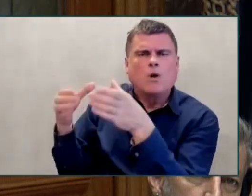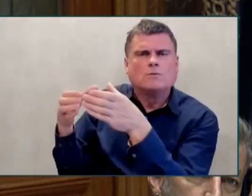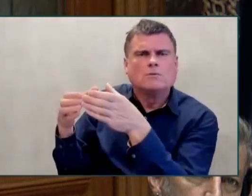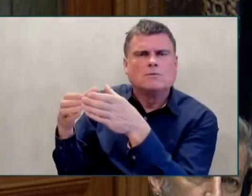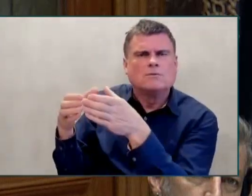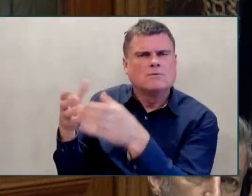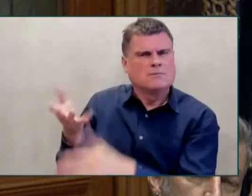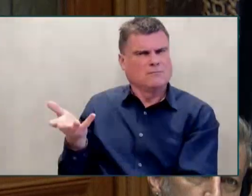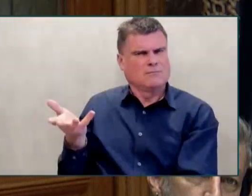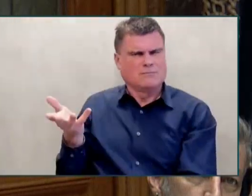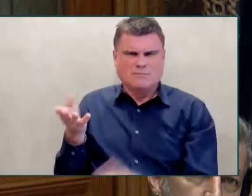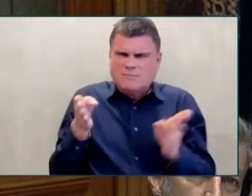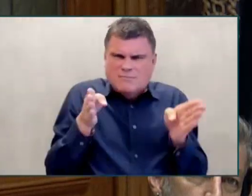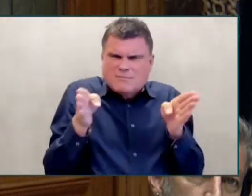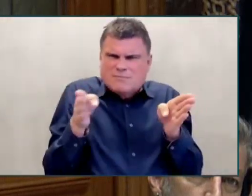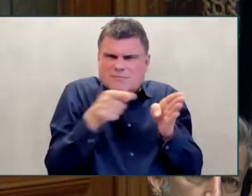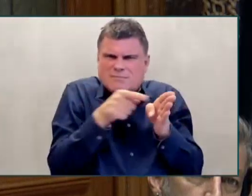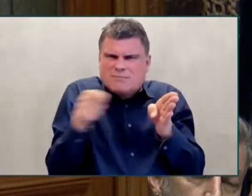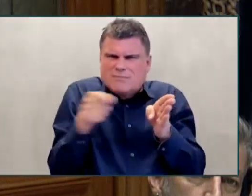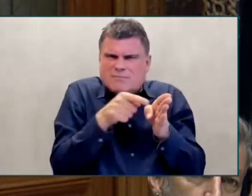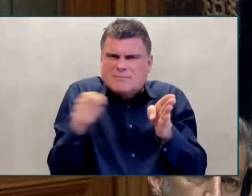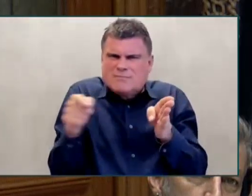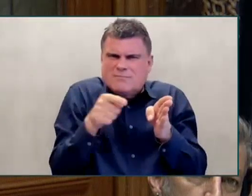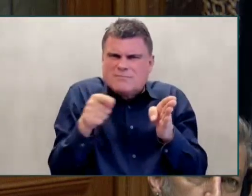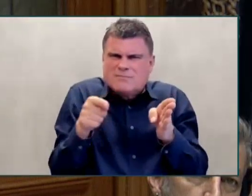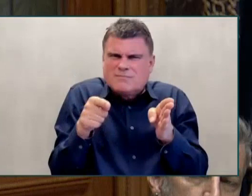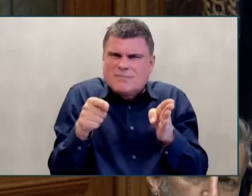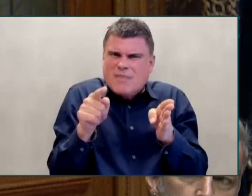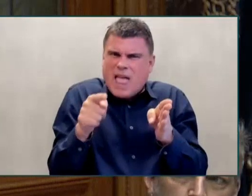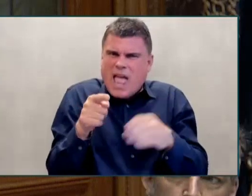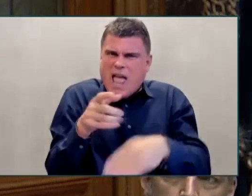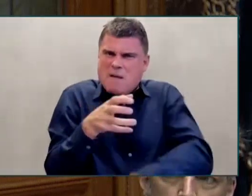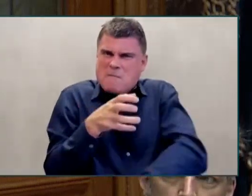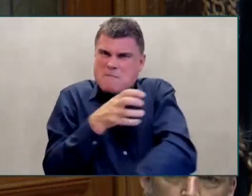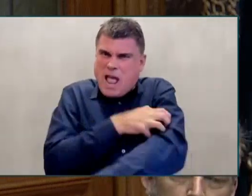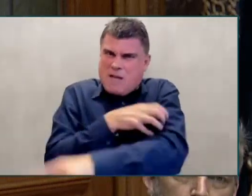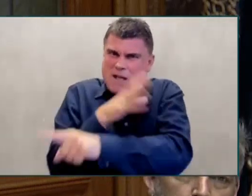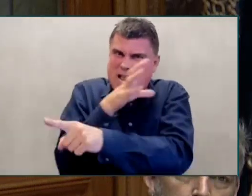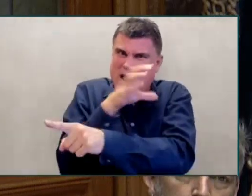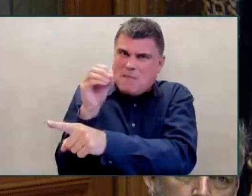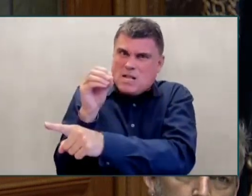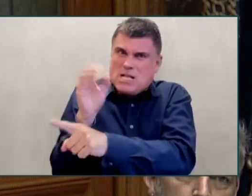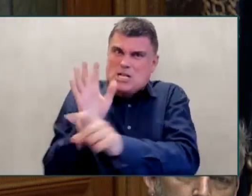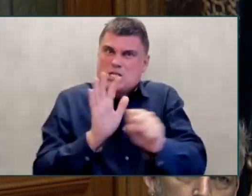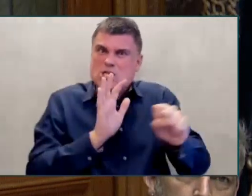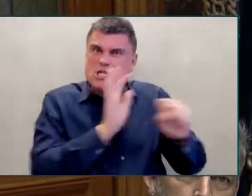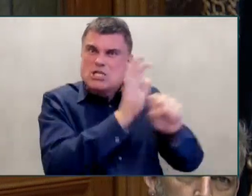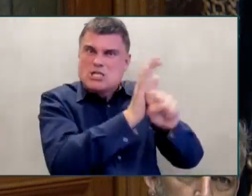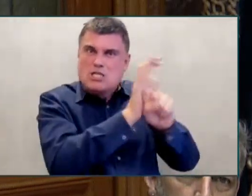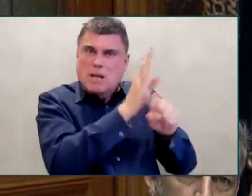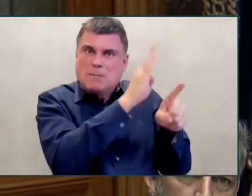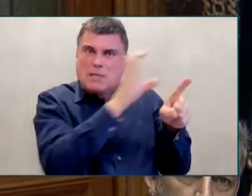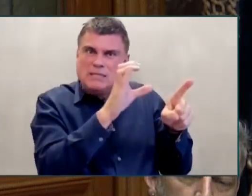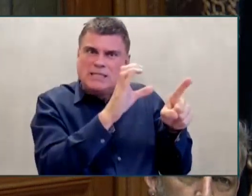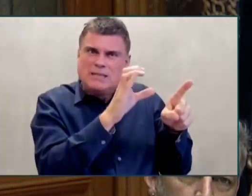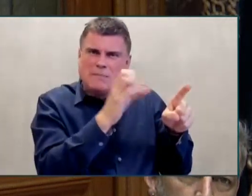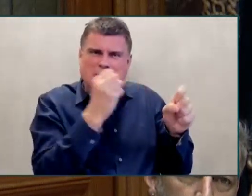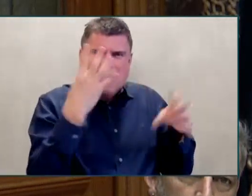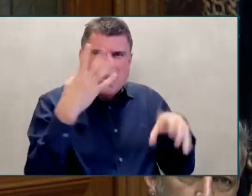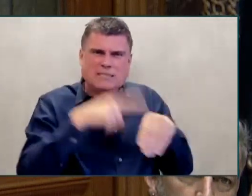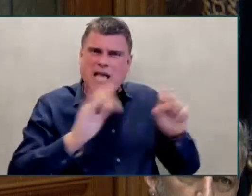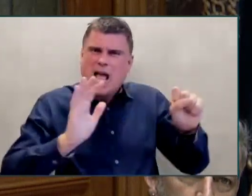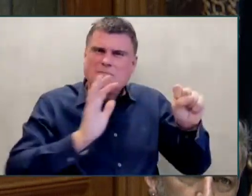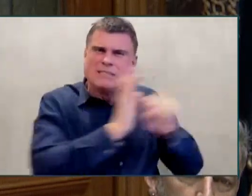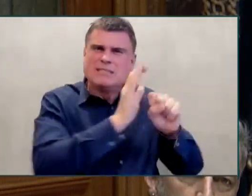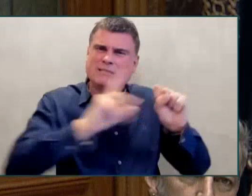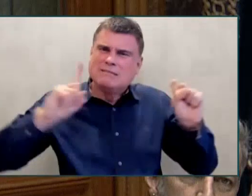government 47 times since January 2022. The government then lobbied on behalf of Teck to the